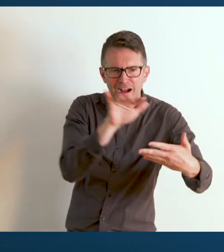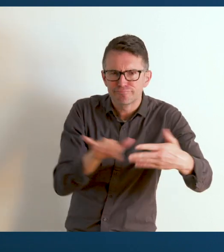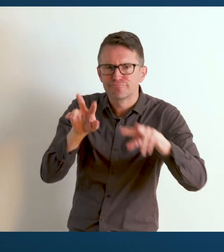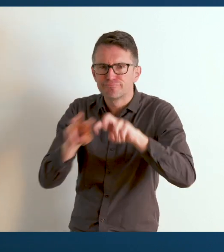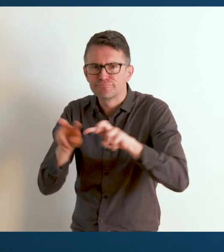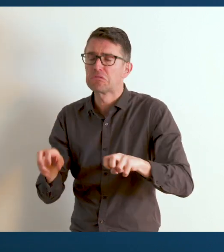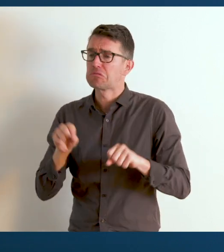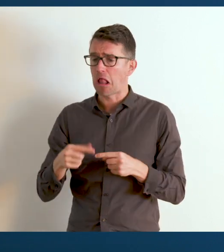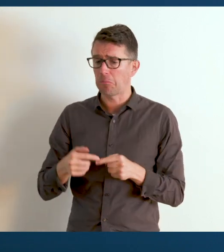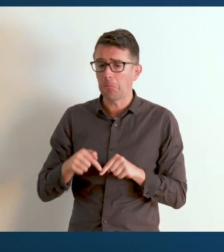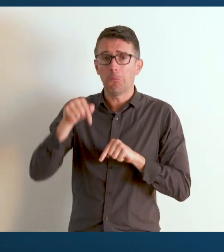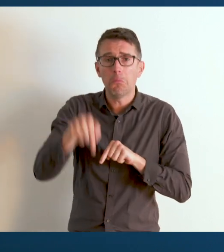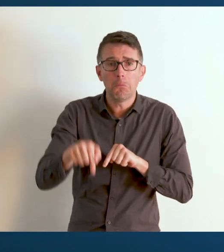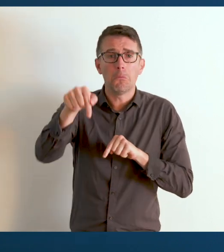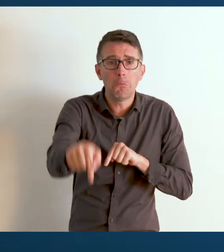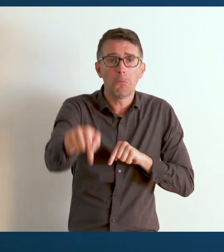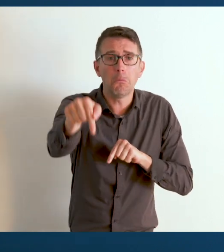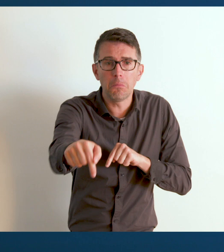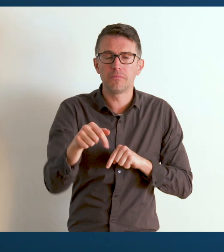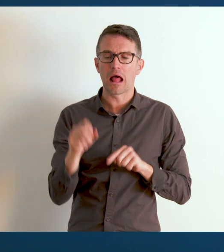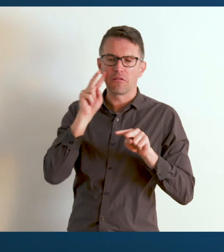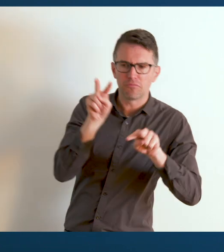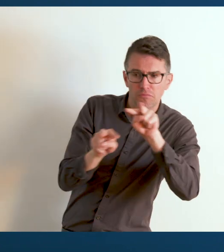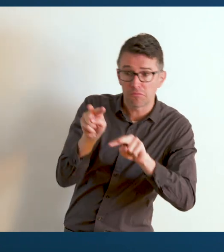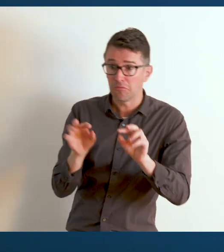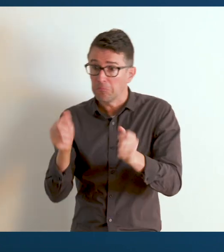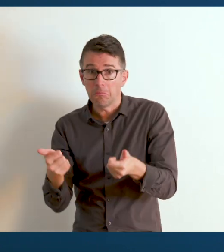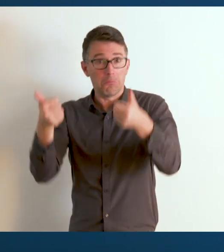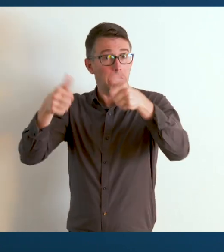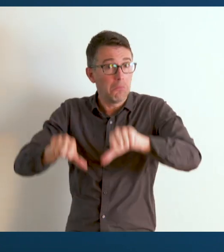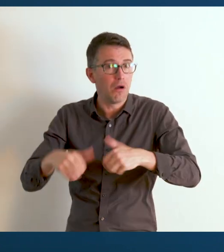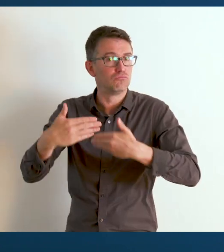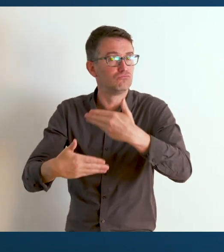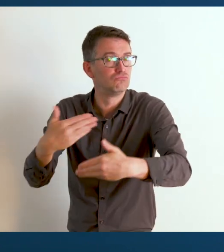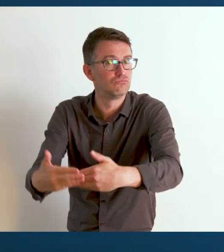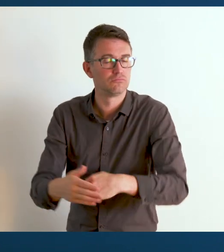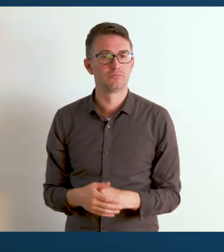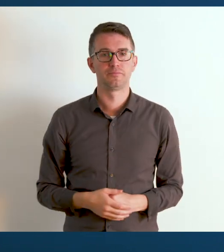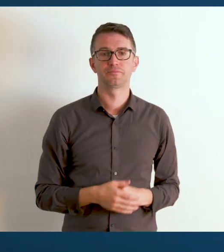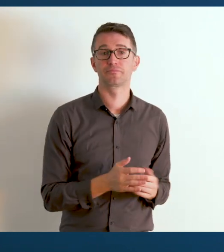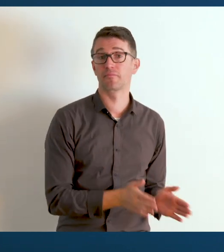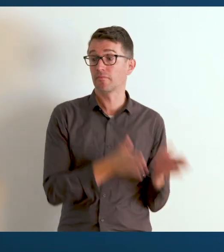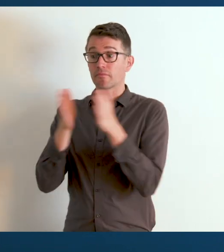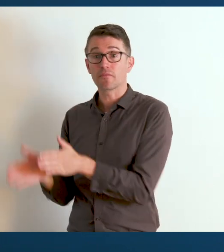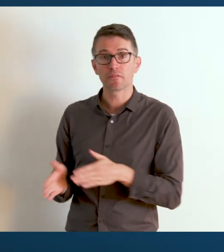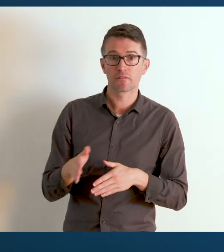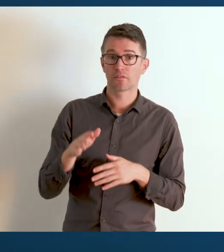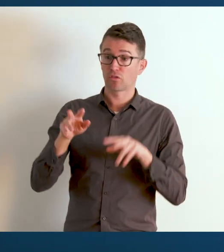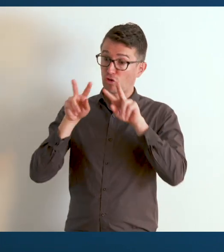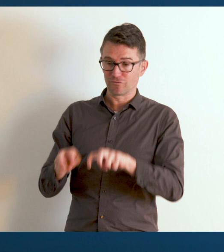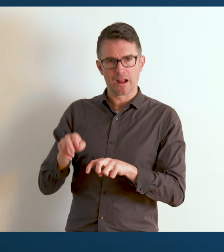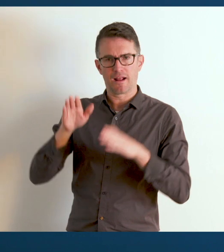on a regular basis so that you can monitor progress over time. Another kind of survey